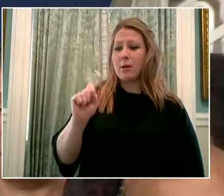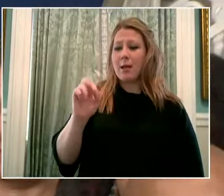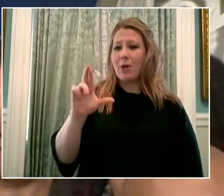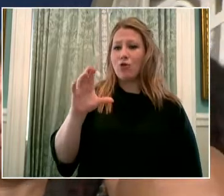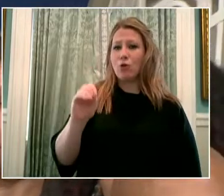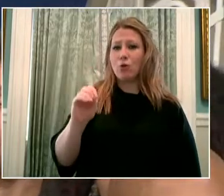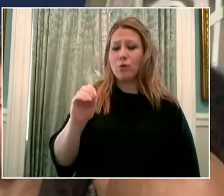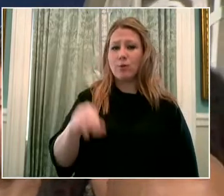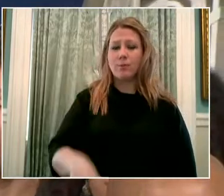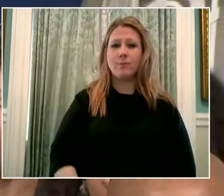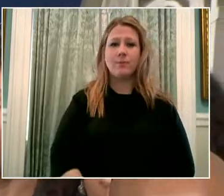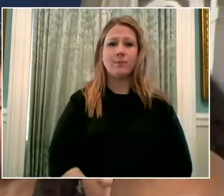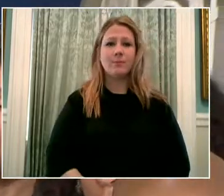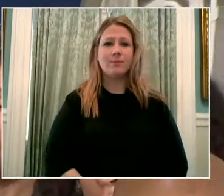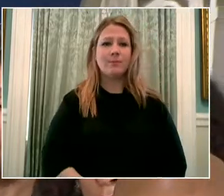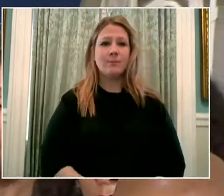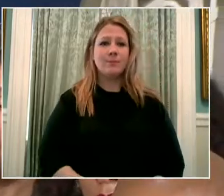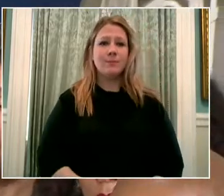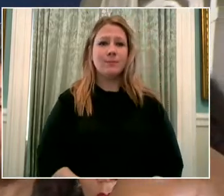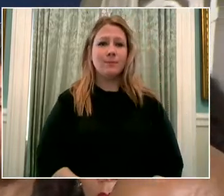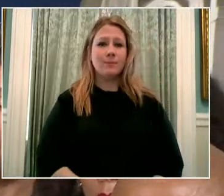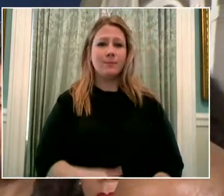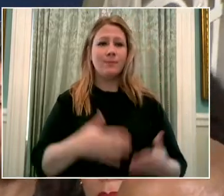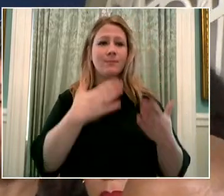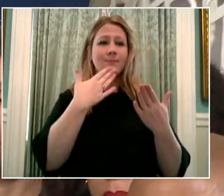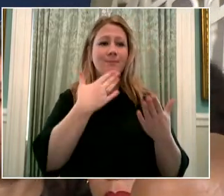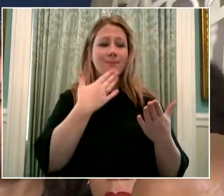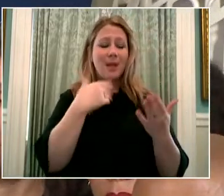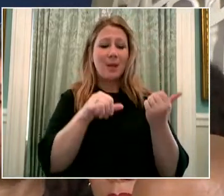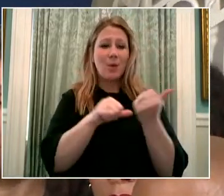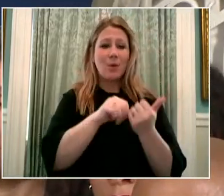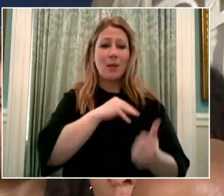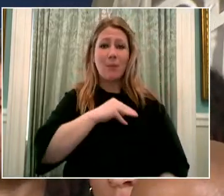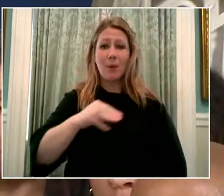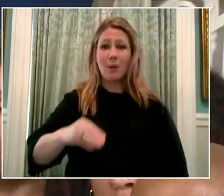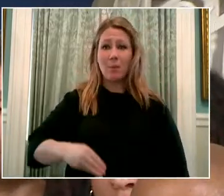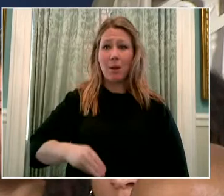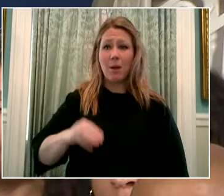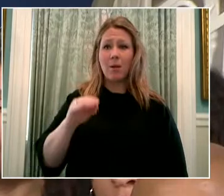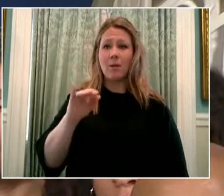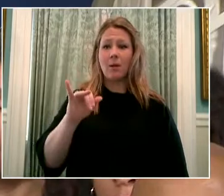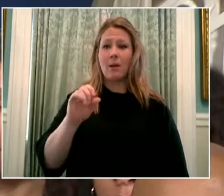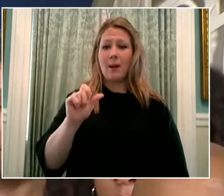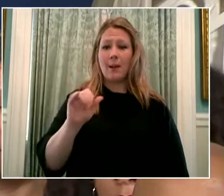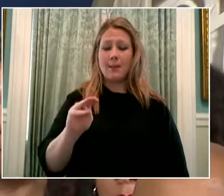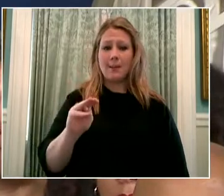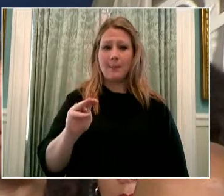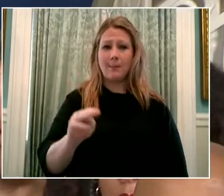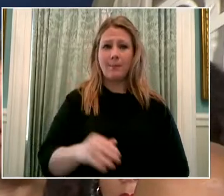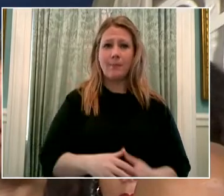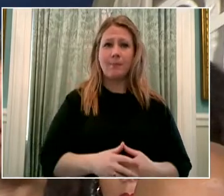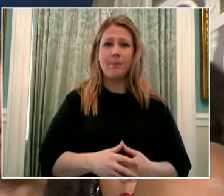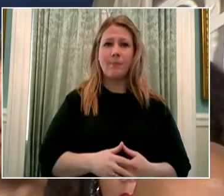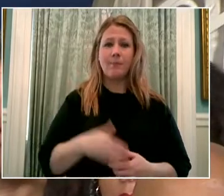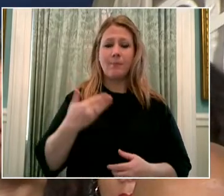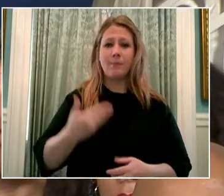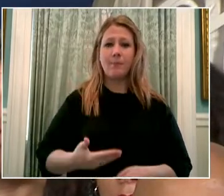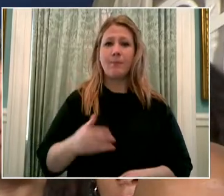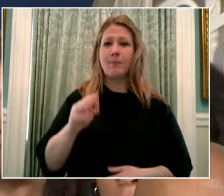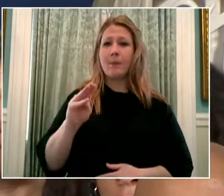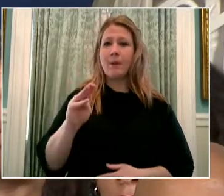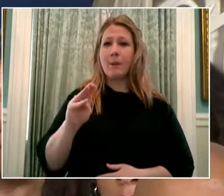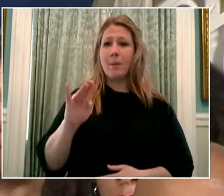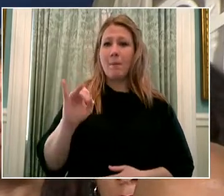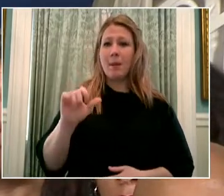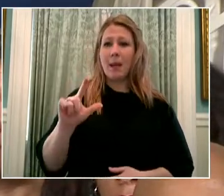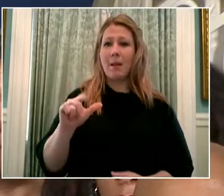Thank you so much, Deputy Mayor and Williams Isom. My name is Manuel Castro. I'm the Commissioner for the Mayor's